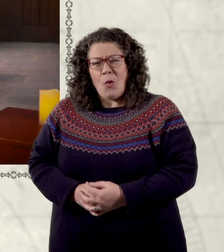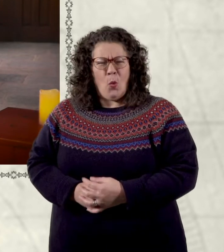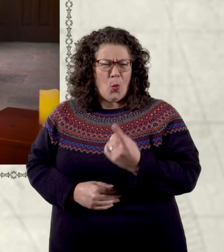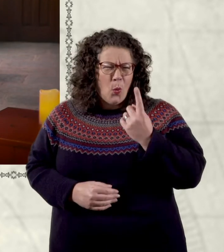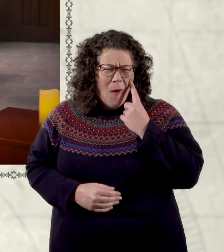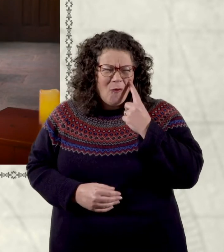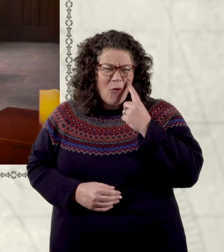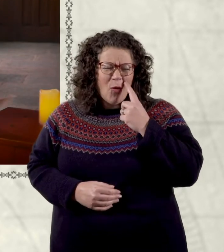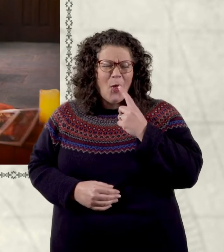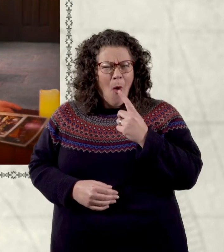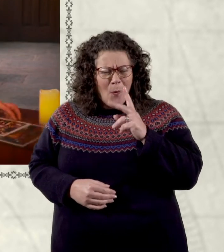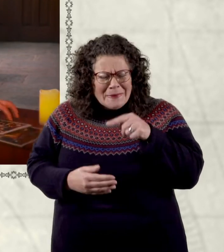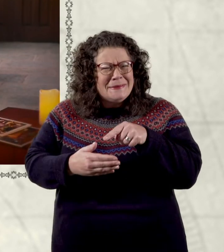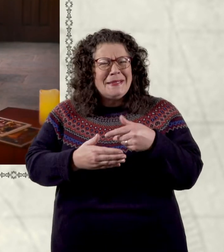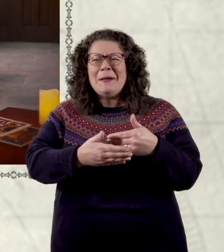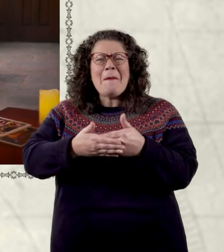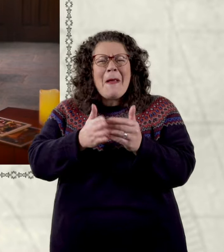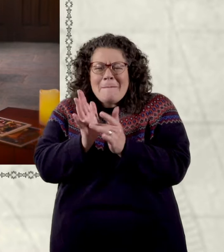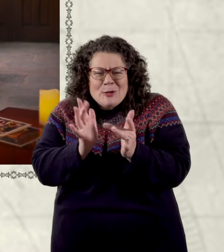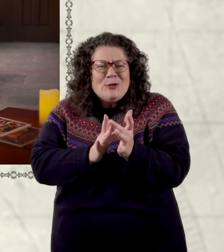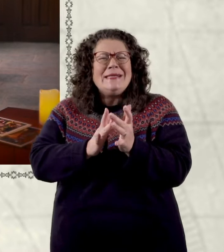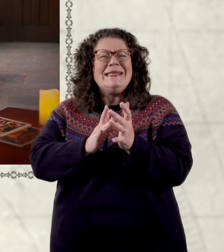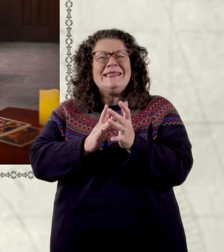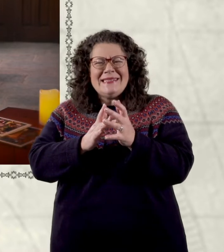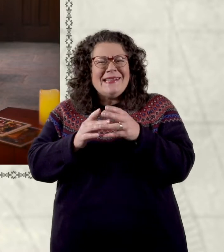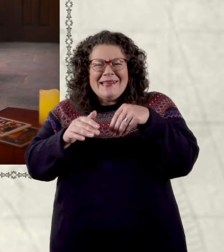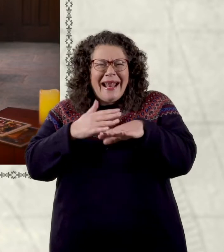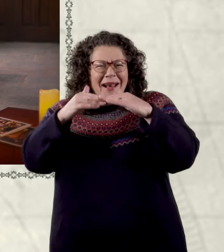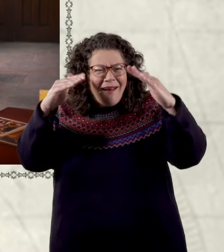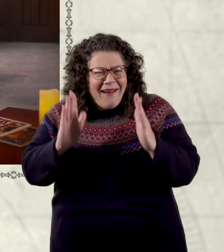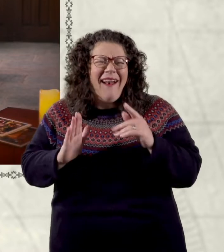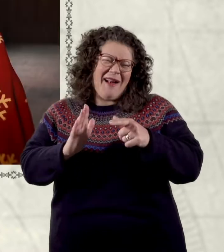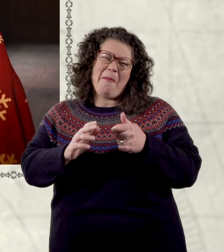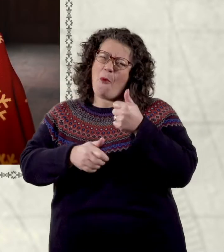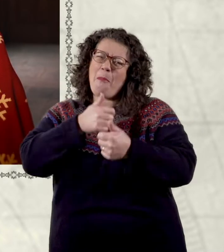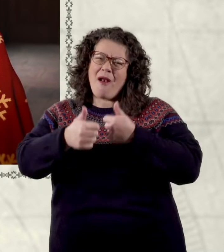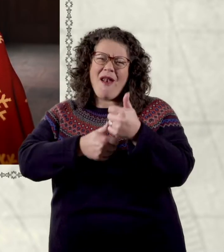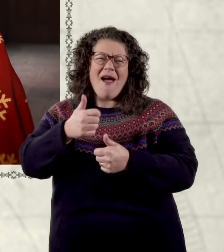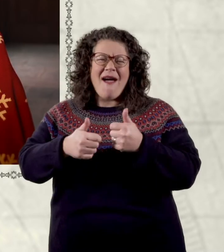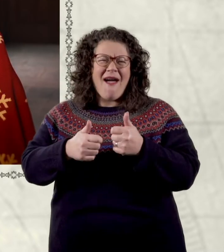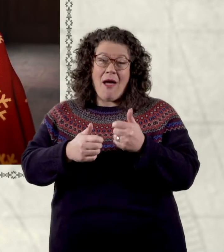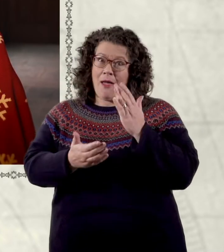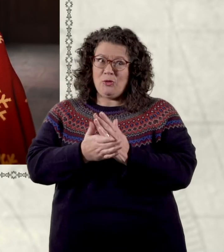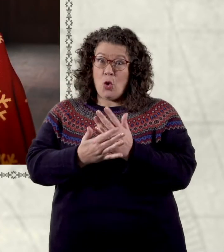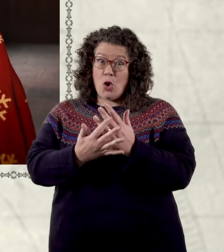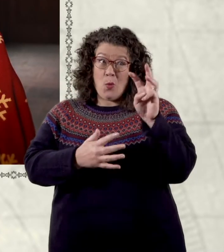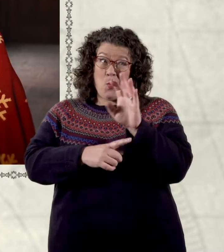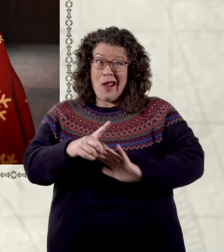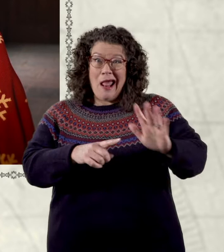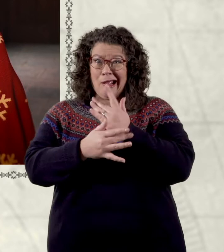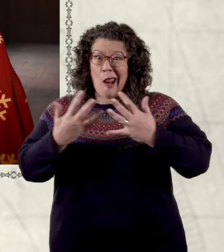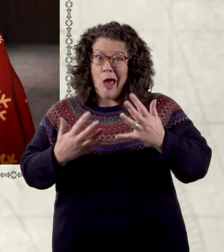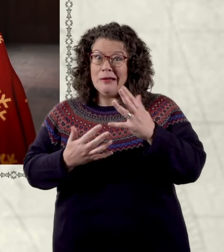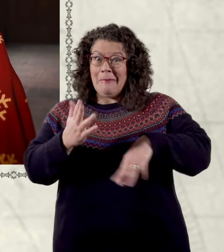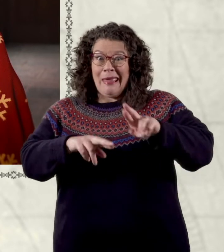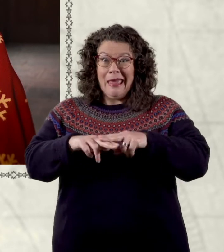Oh, I see the nativity scene is still very popular. I'm sure there are mothers and fathers all across